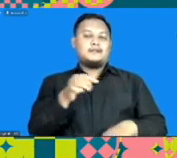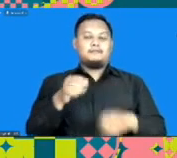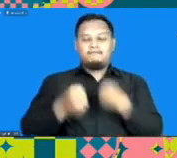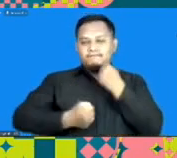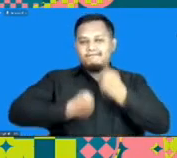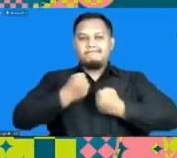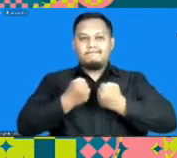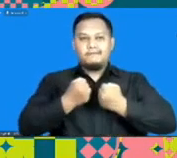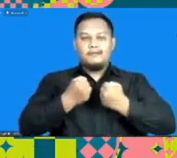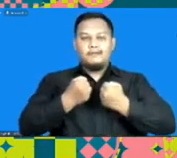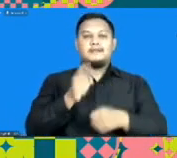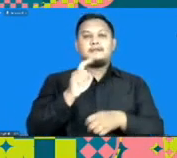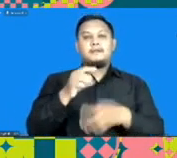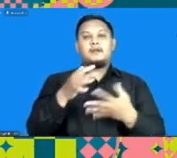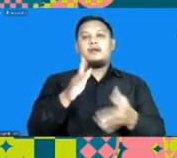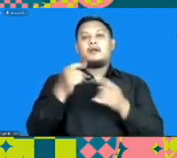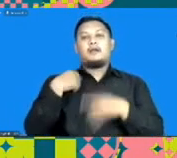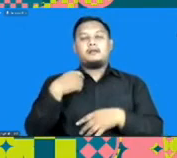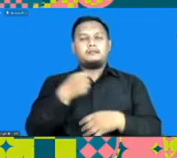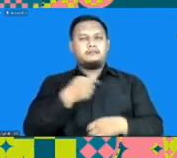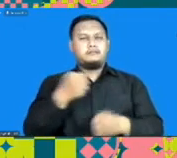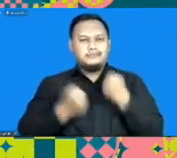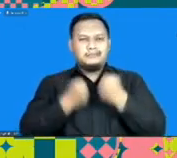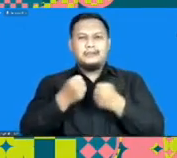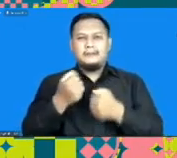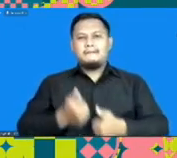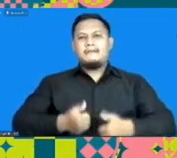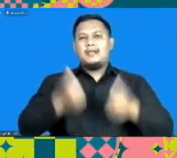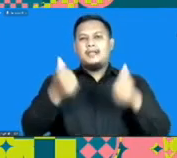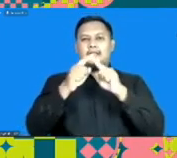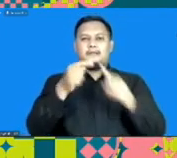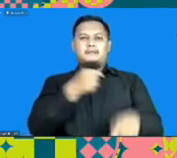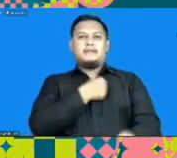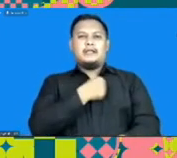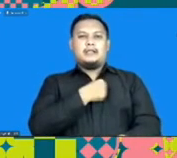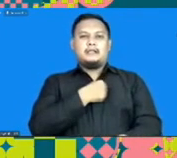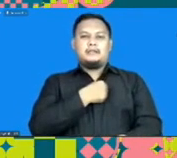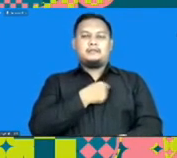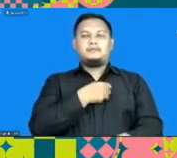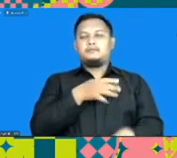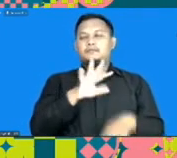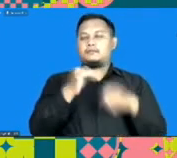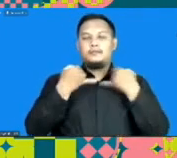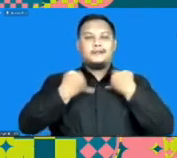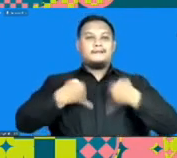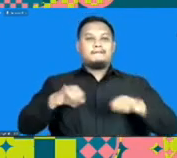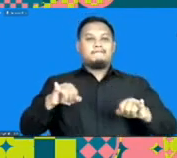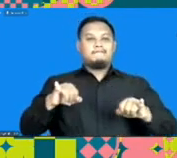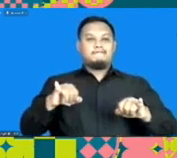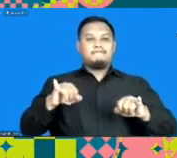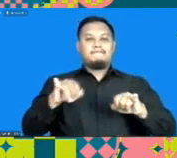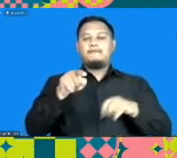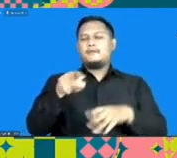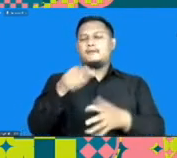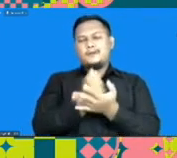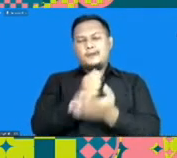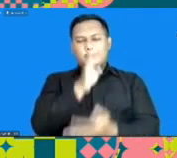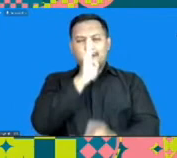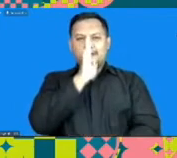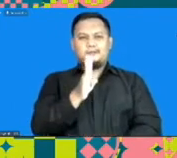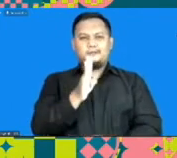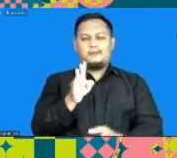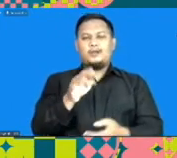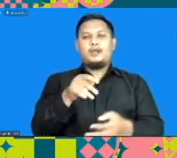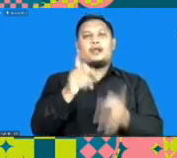good, but at heart you think about something else, right? That's so, pure honesty, yeah. right? To yeah. even tell you that integrity is difficult. Yeah. So to build amanah